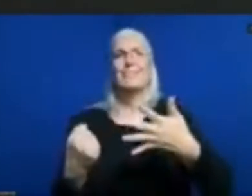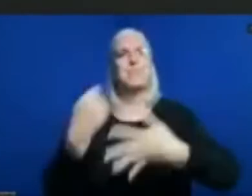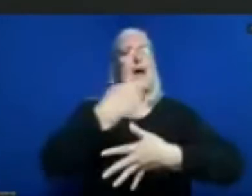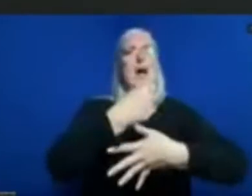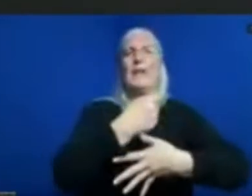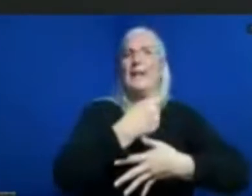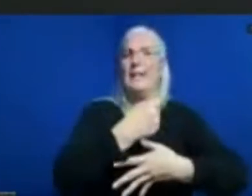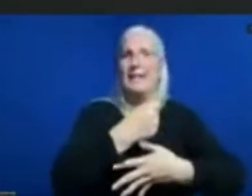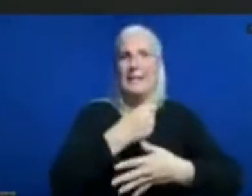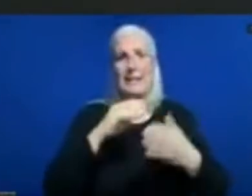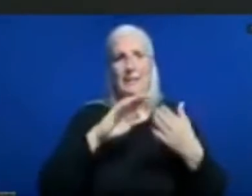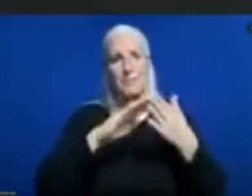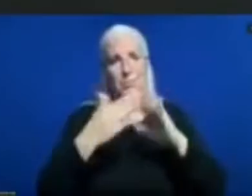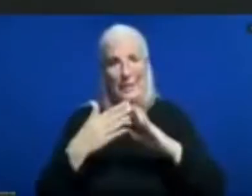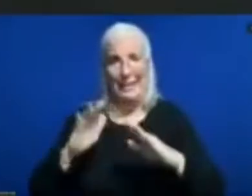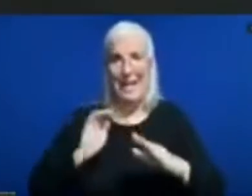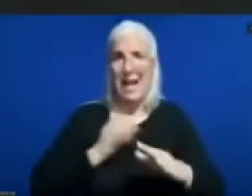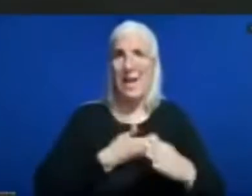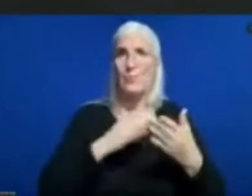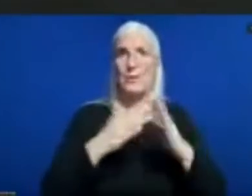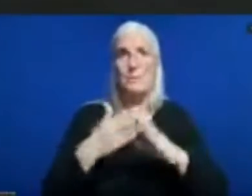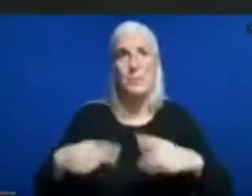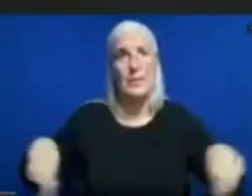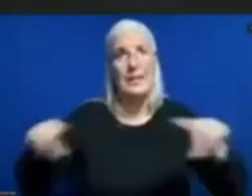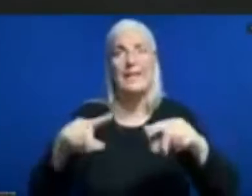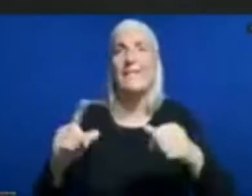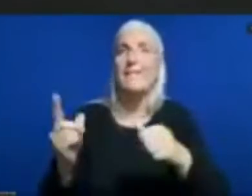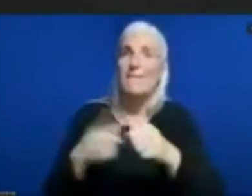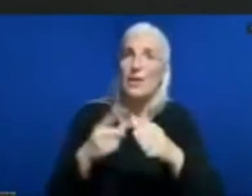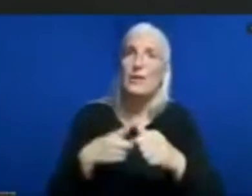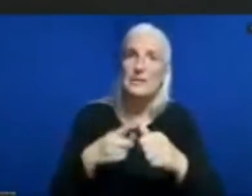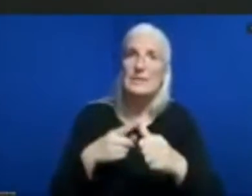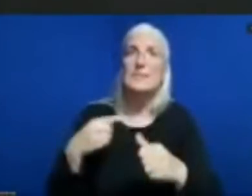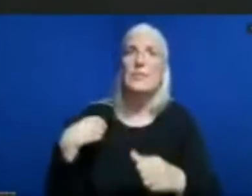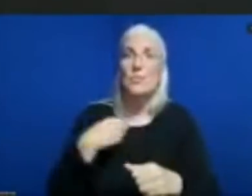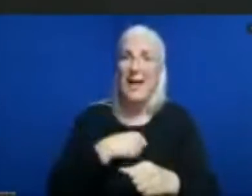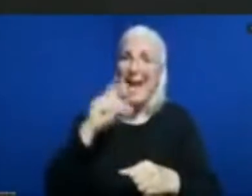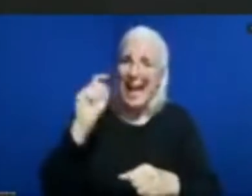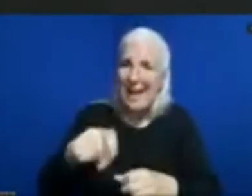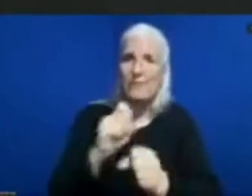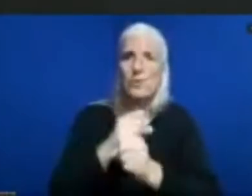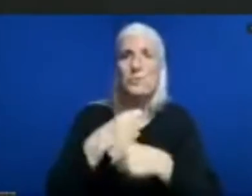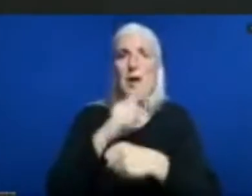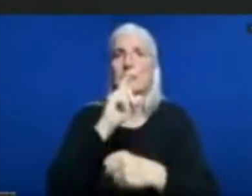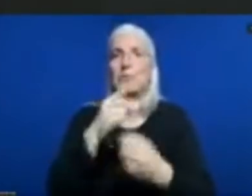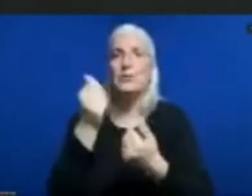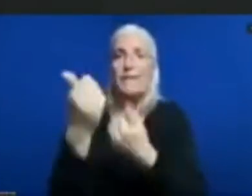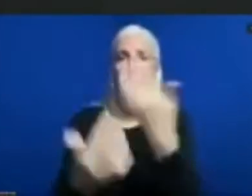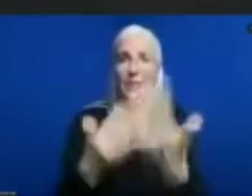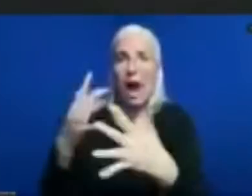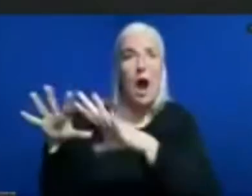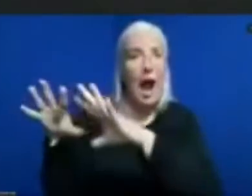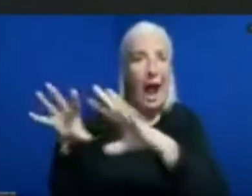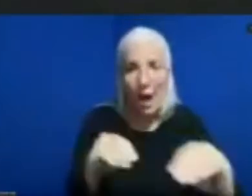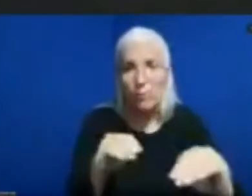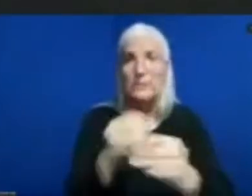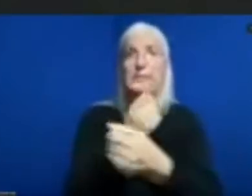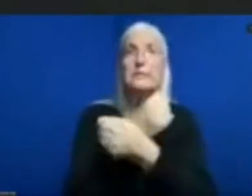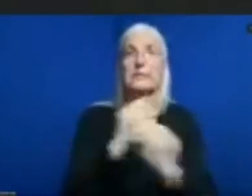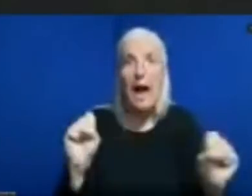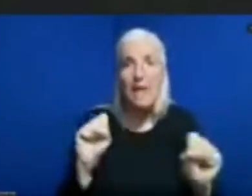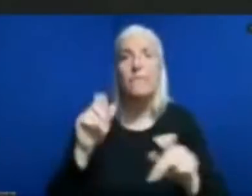is getting the fire under control and protecting everybody else, but we have great concern for those people who lost their